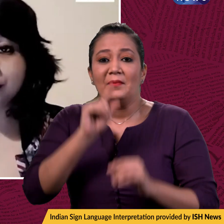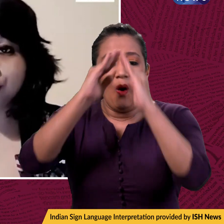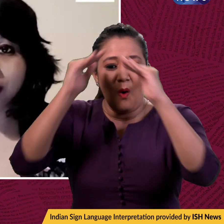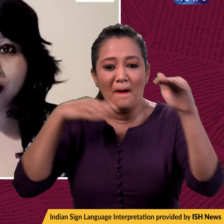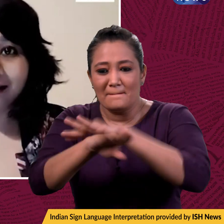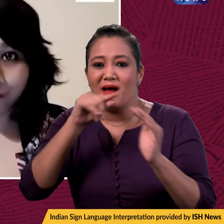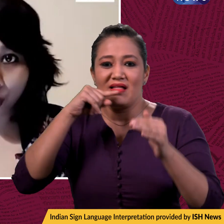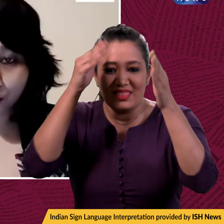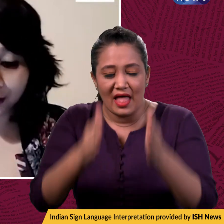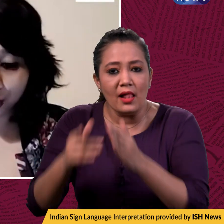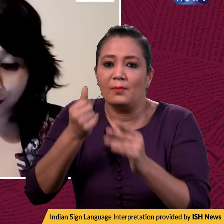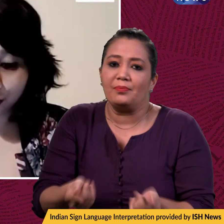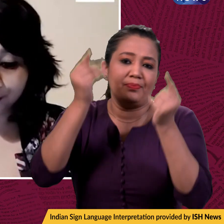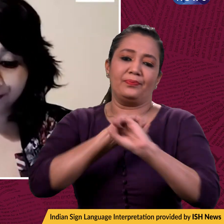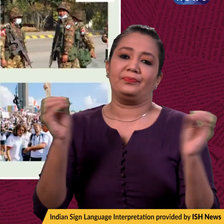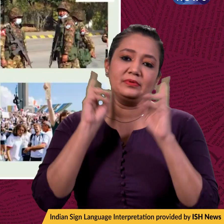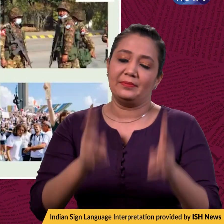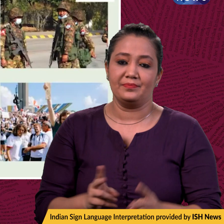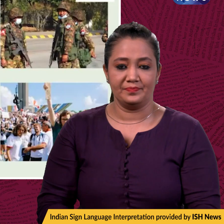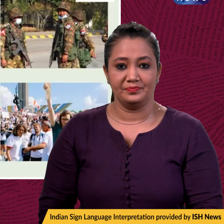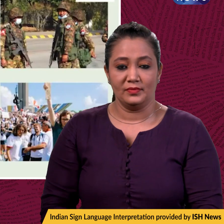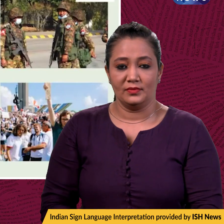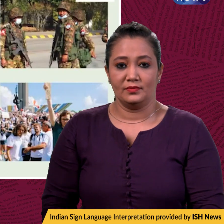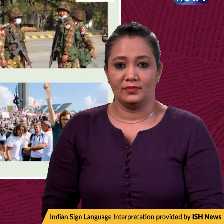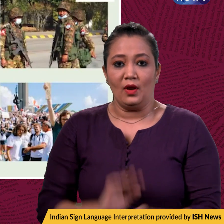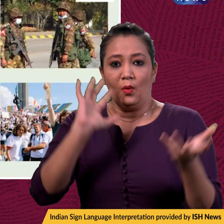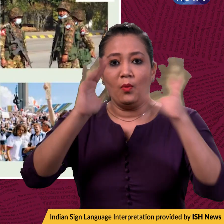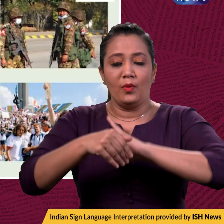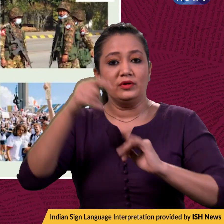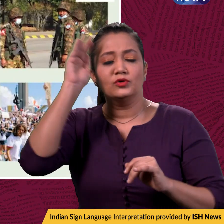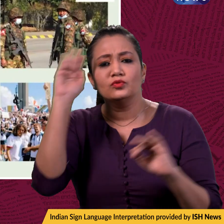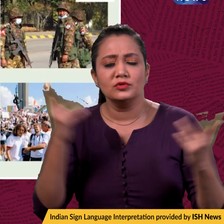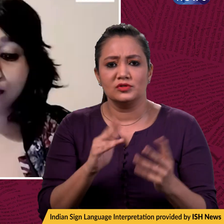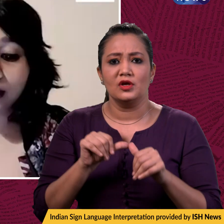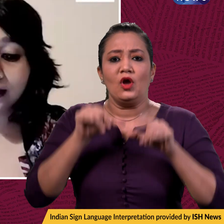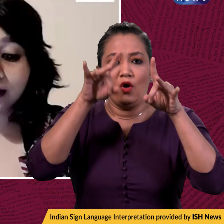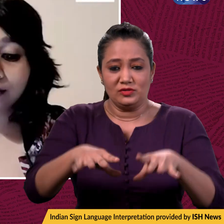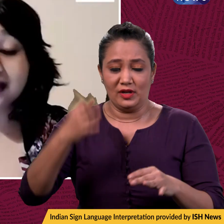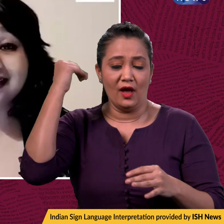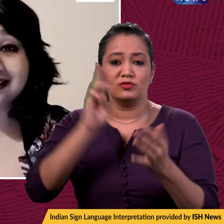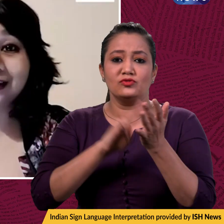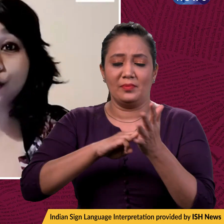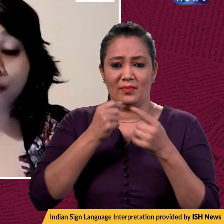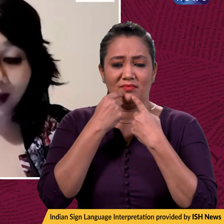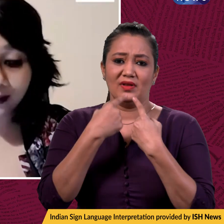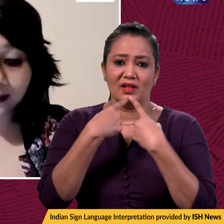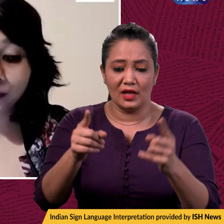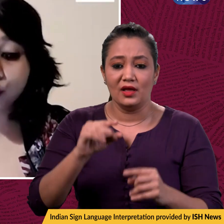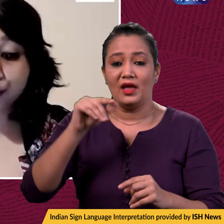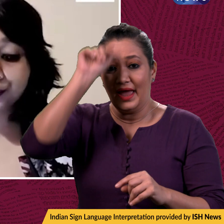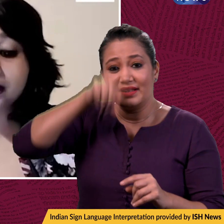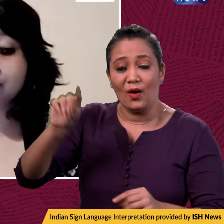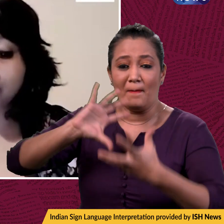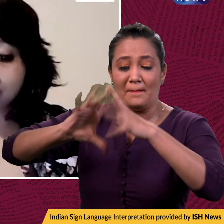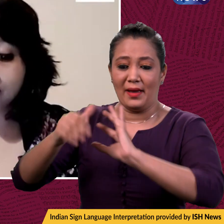domestic LPG have not been changed. News coming in from across the world right now. Australia on Monday announced that India's